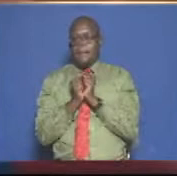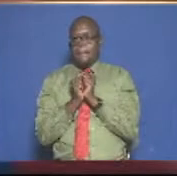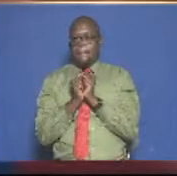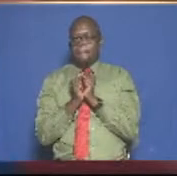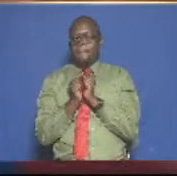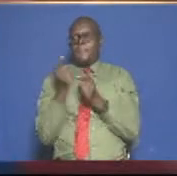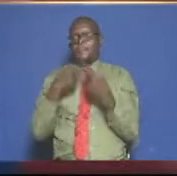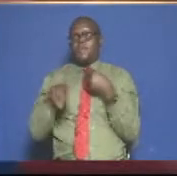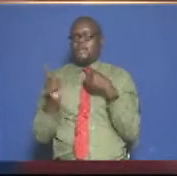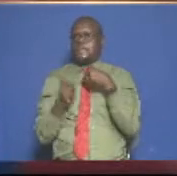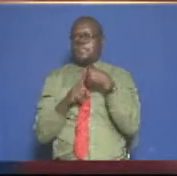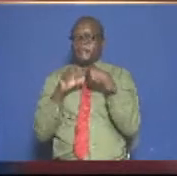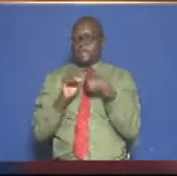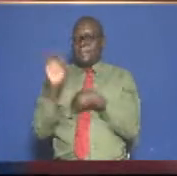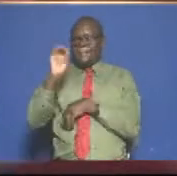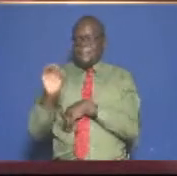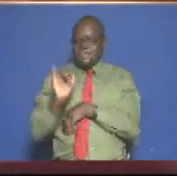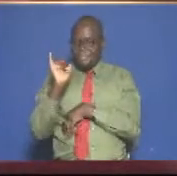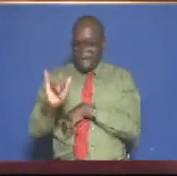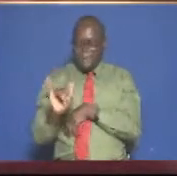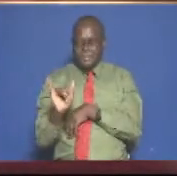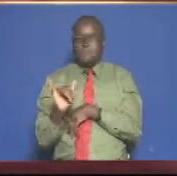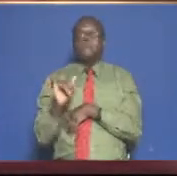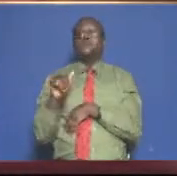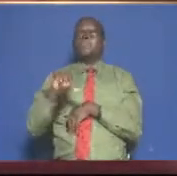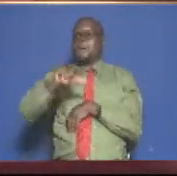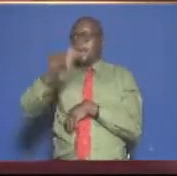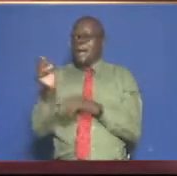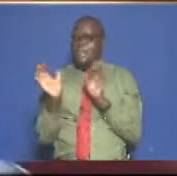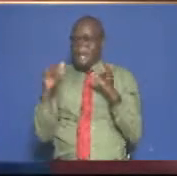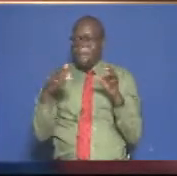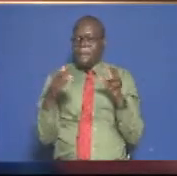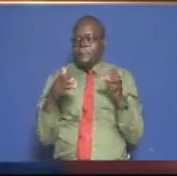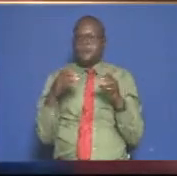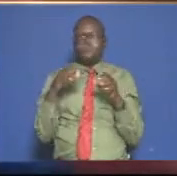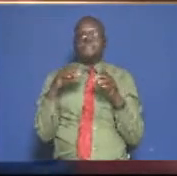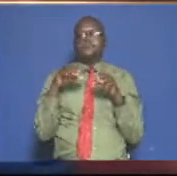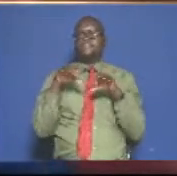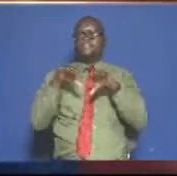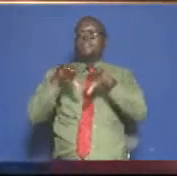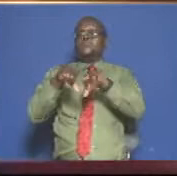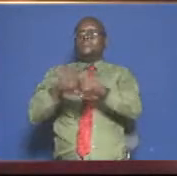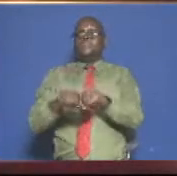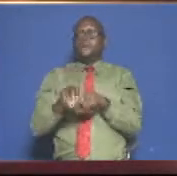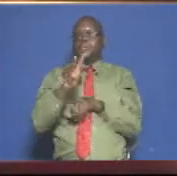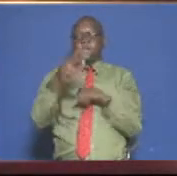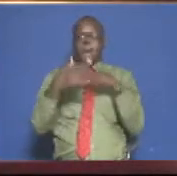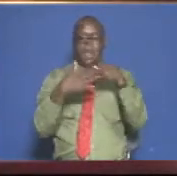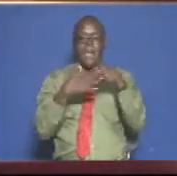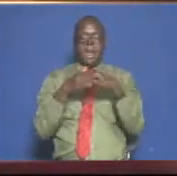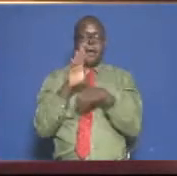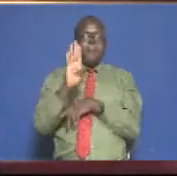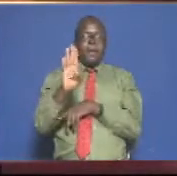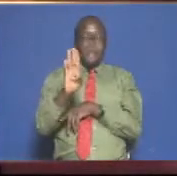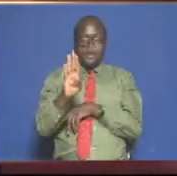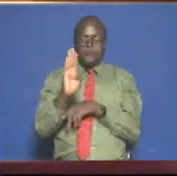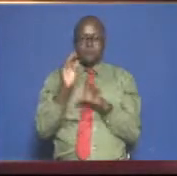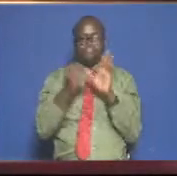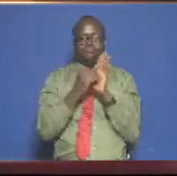about 60% of that. These other companies took away close to 29 billion, and it's in the